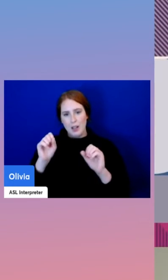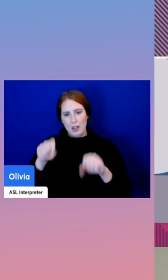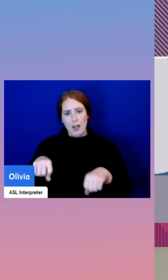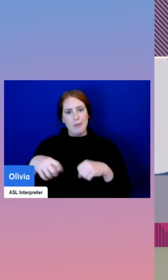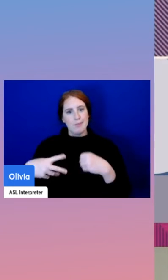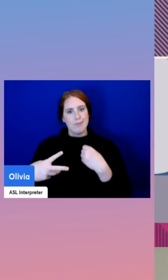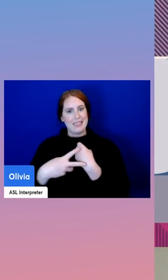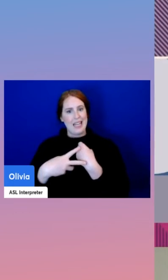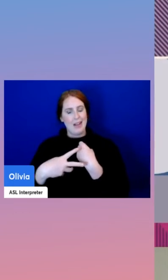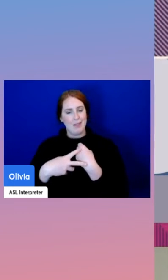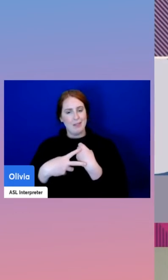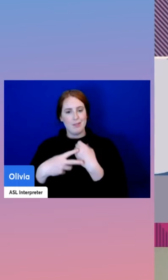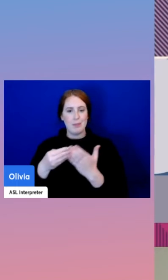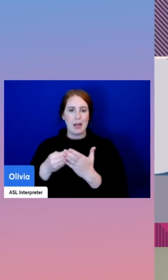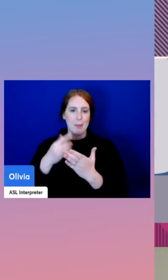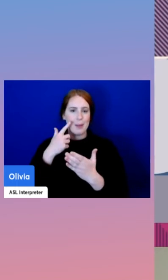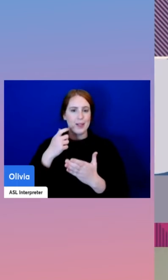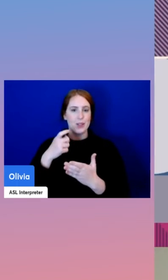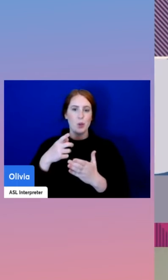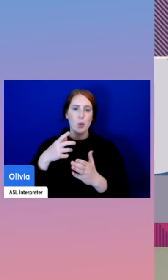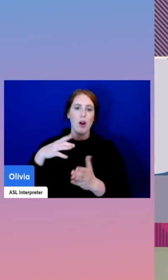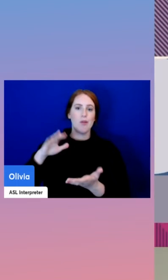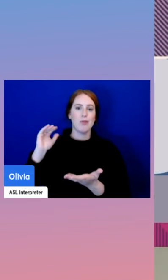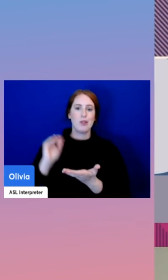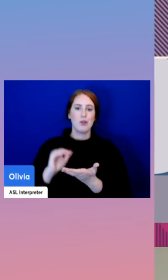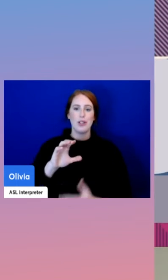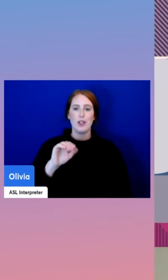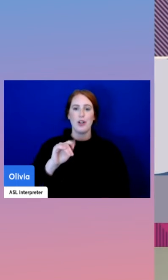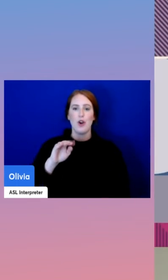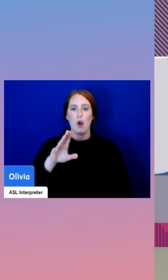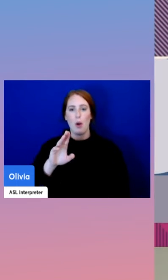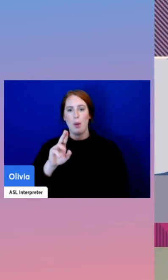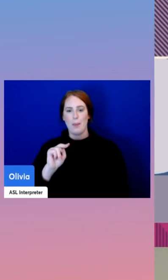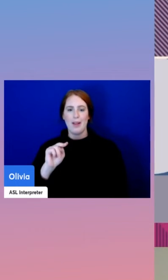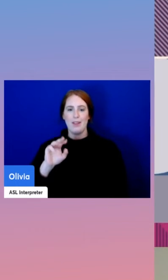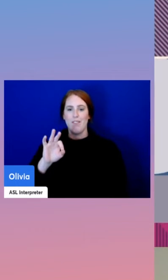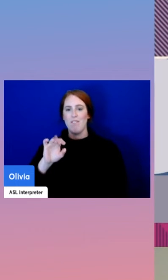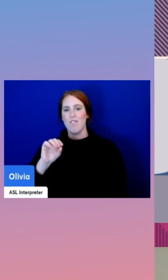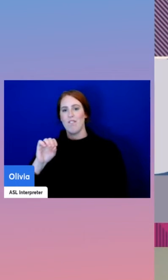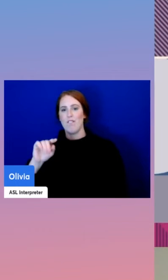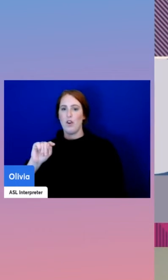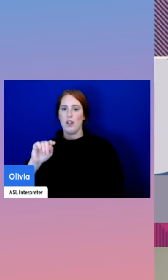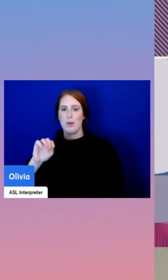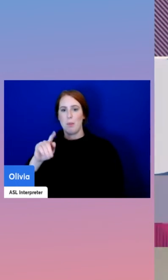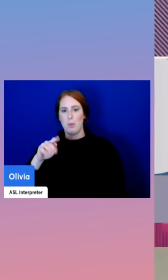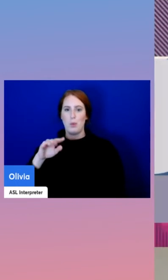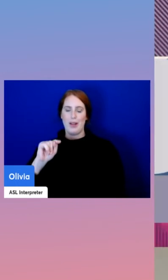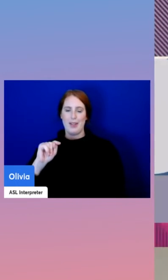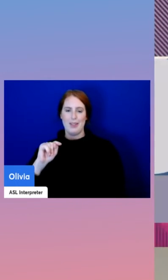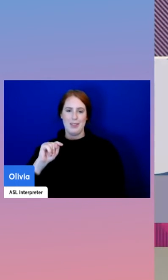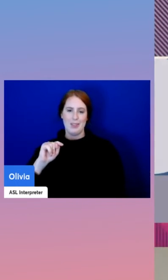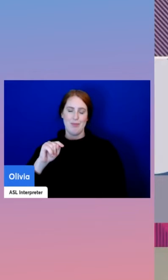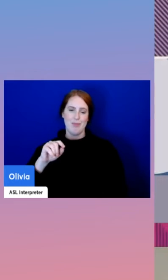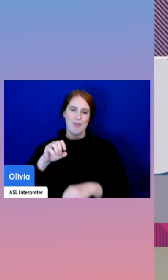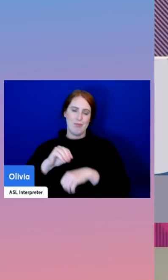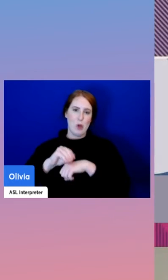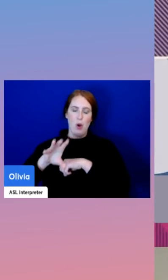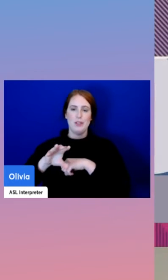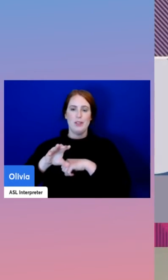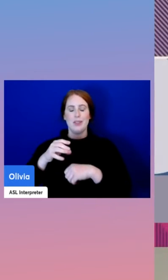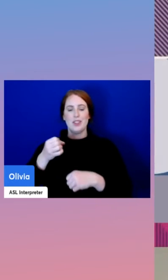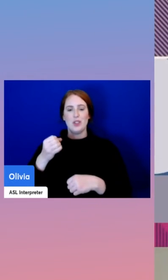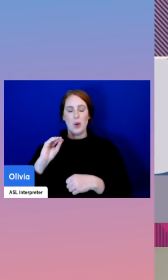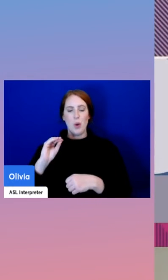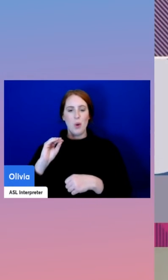reducing the carbon footprint that you have while being able to reduce the power consumption that you have or CPU utilization